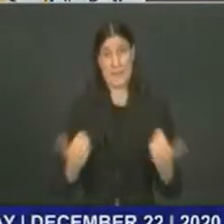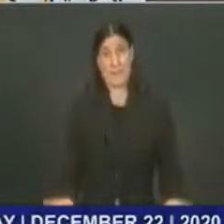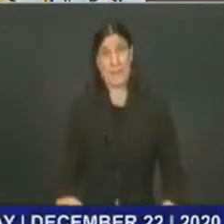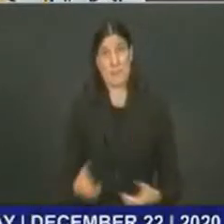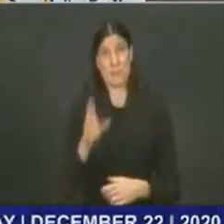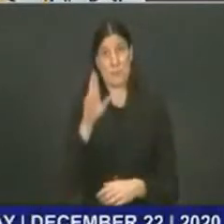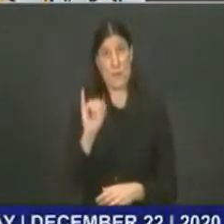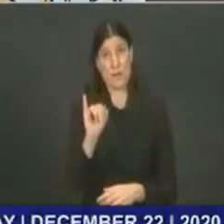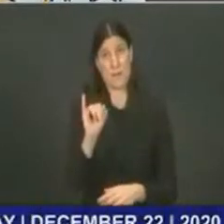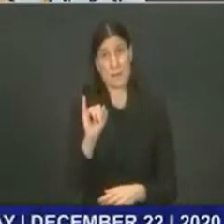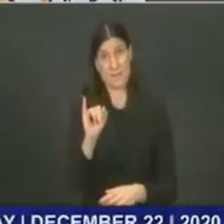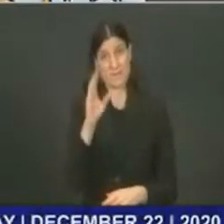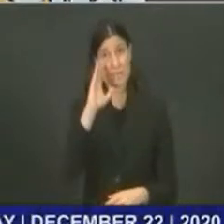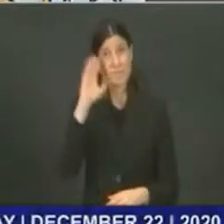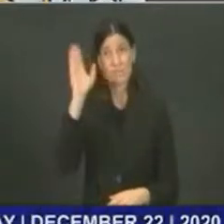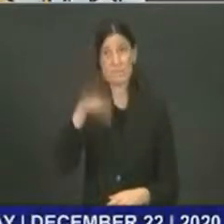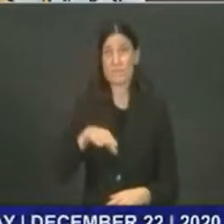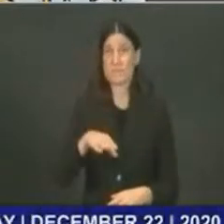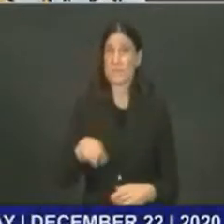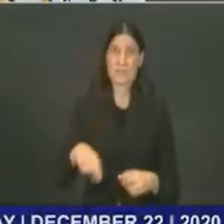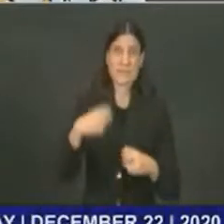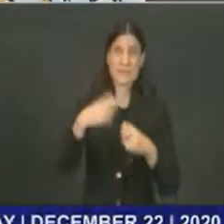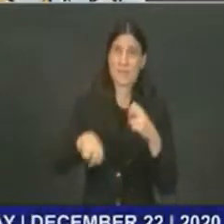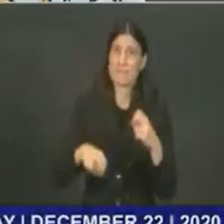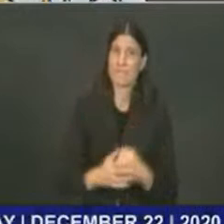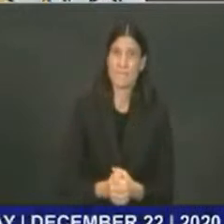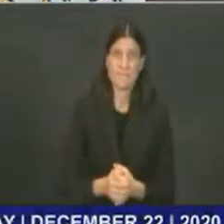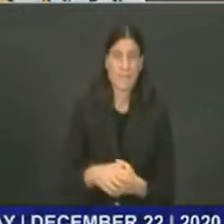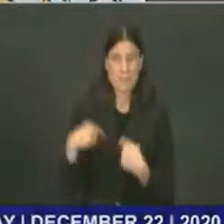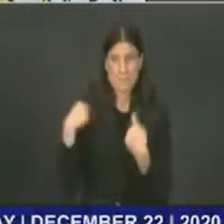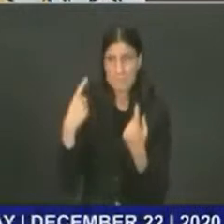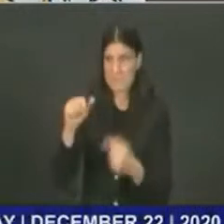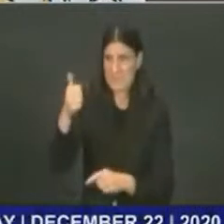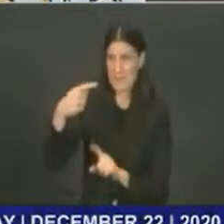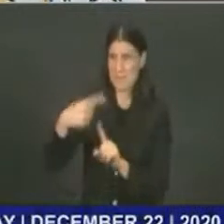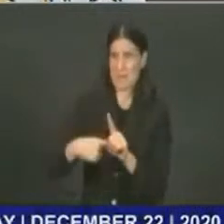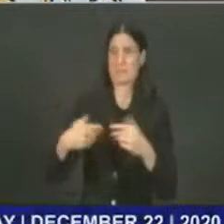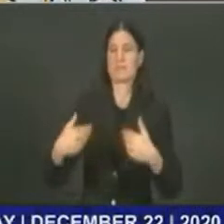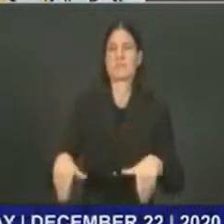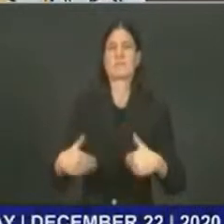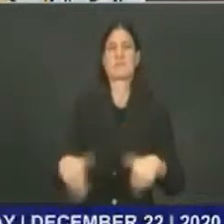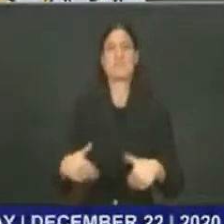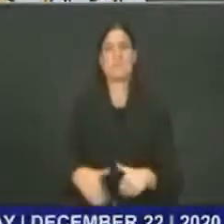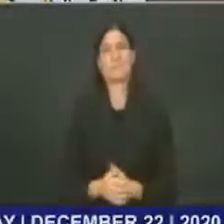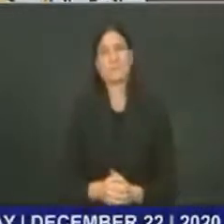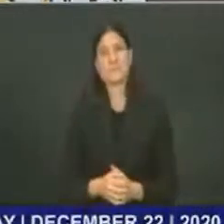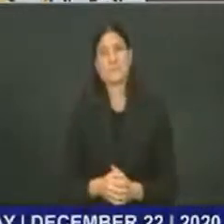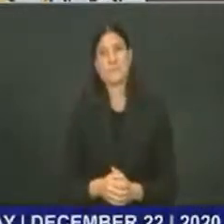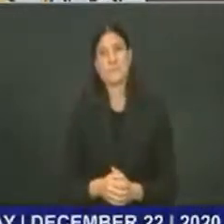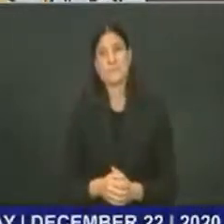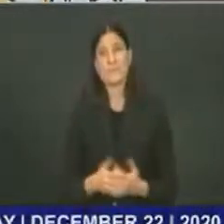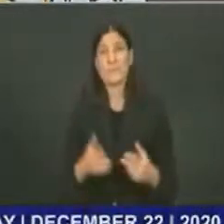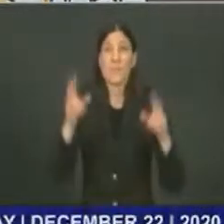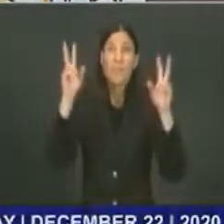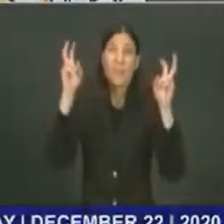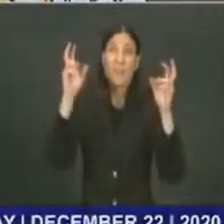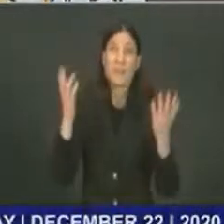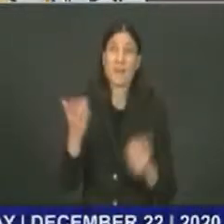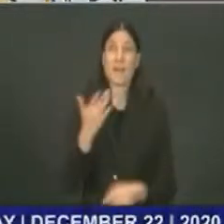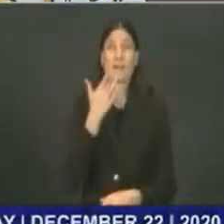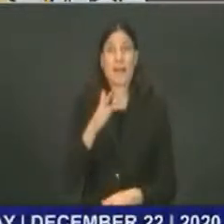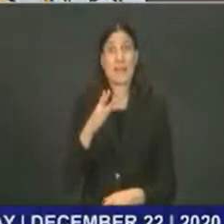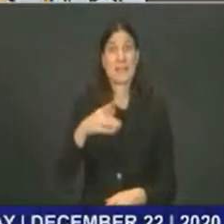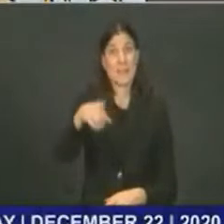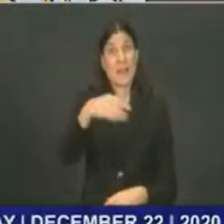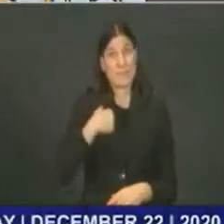for everybody, but those who have been lucky enough to keep their job have had a tough go of it too. And so on behalf of